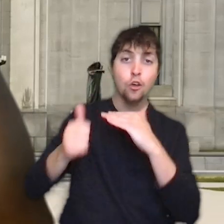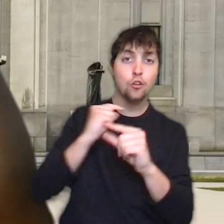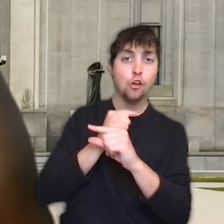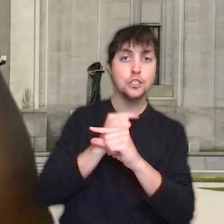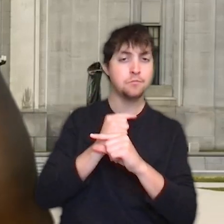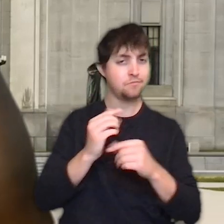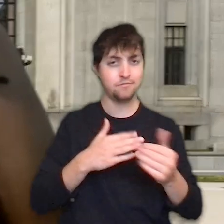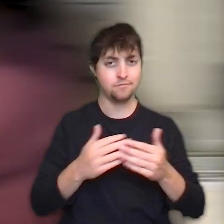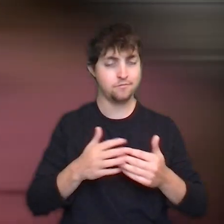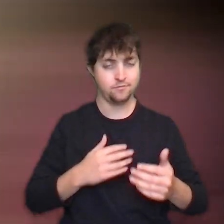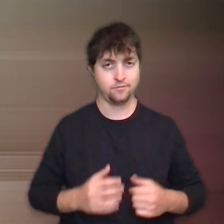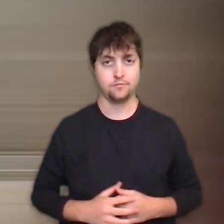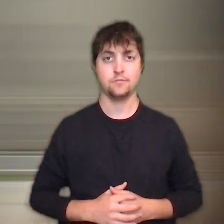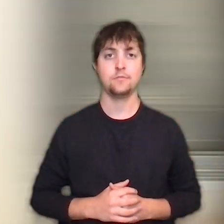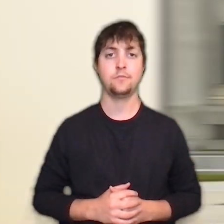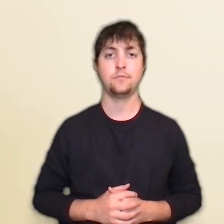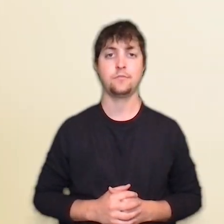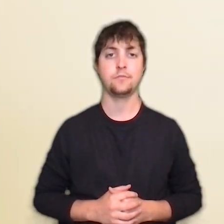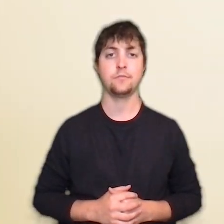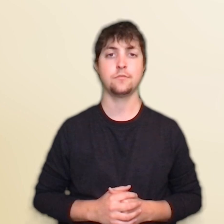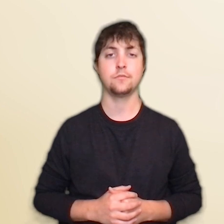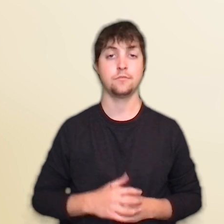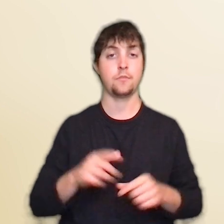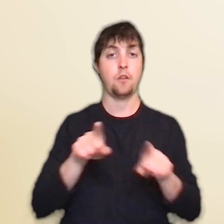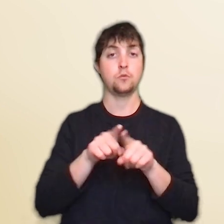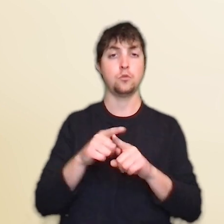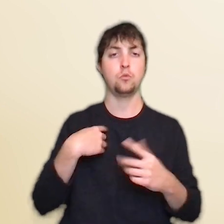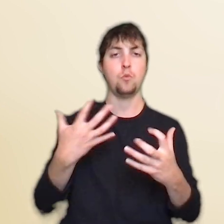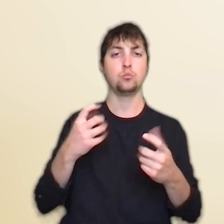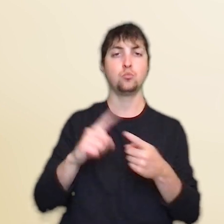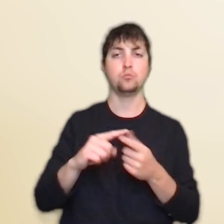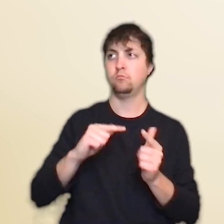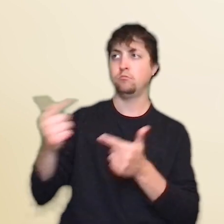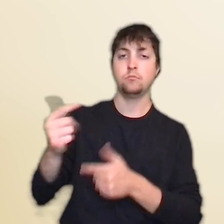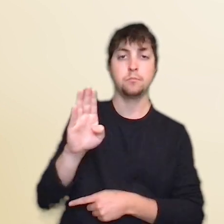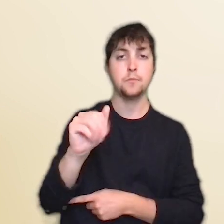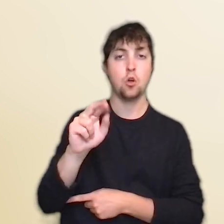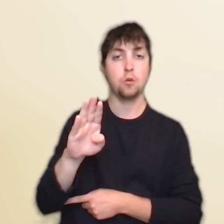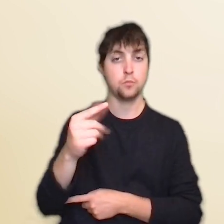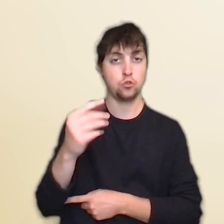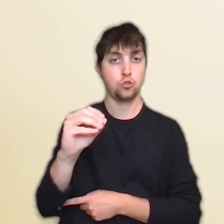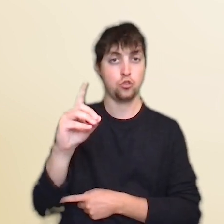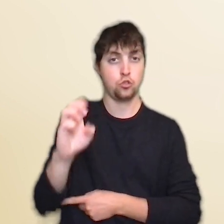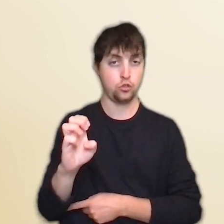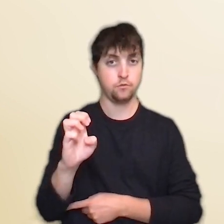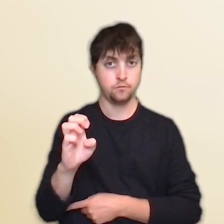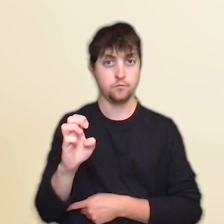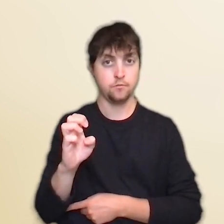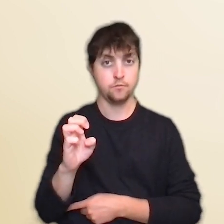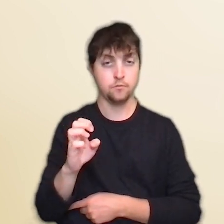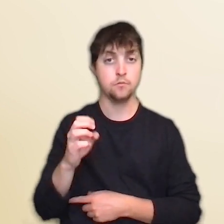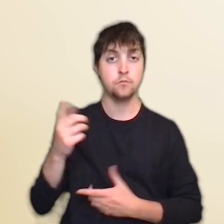under guardianship. Head and shoulders shot of Yvonne. And so I now want to turn to